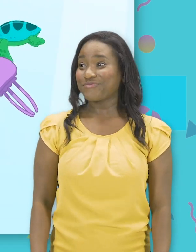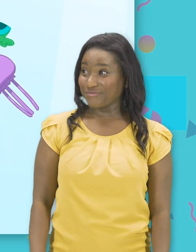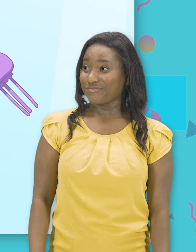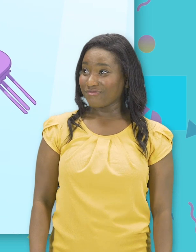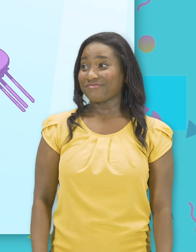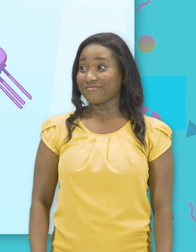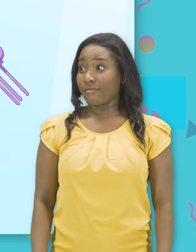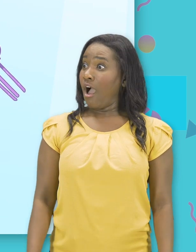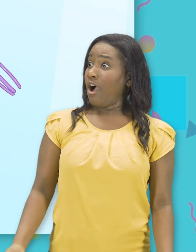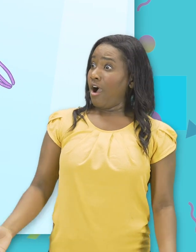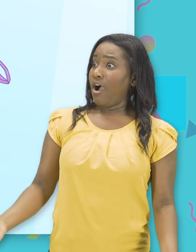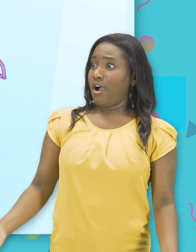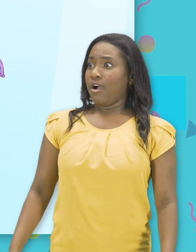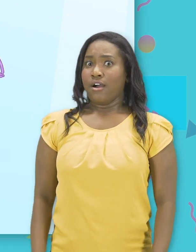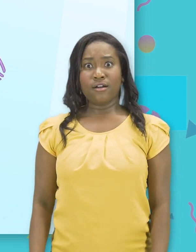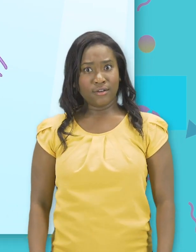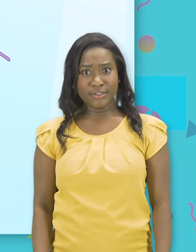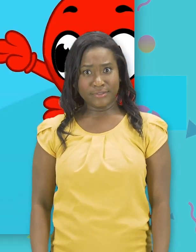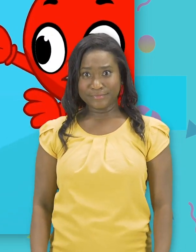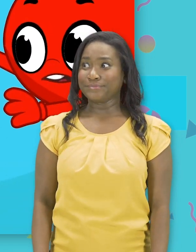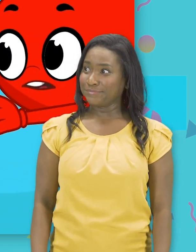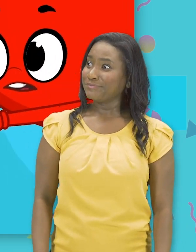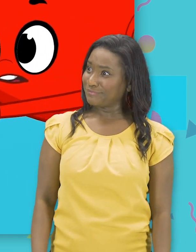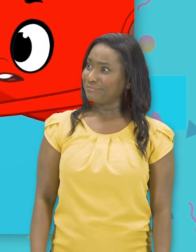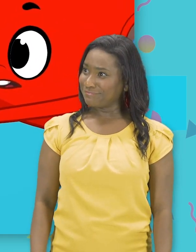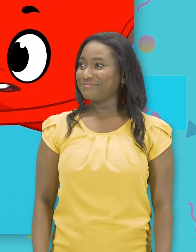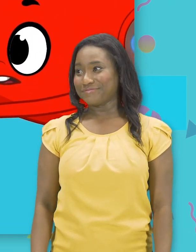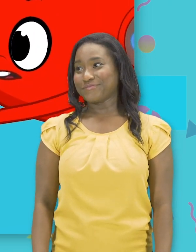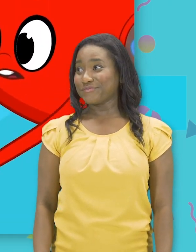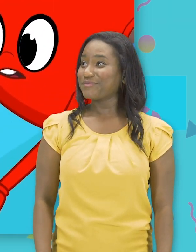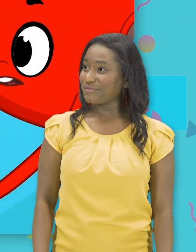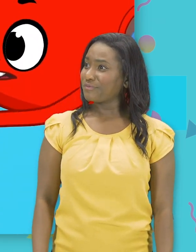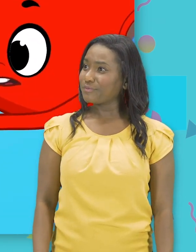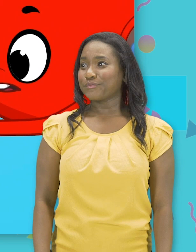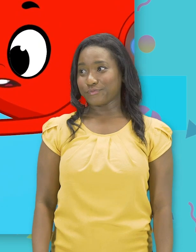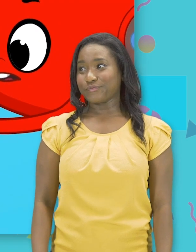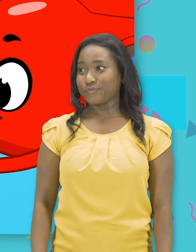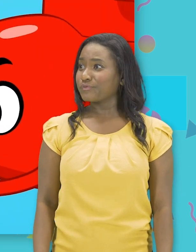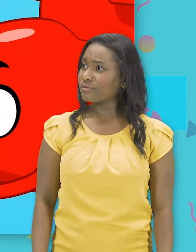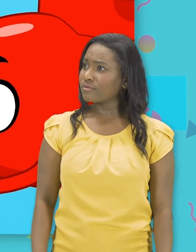Thank you.